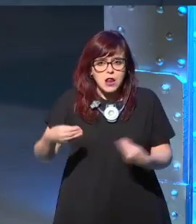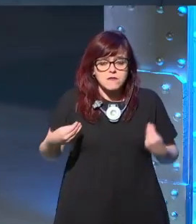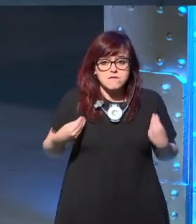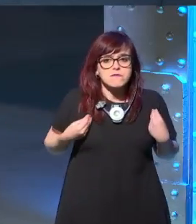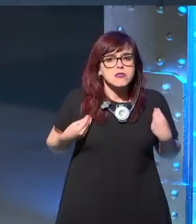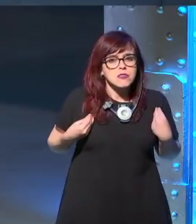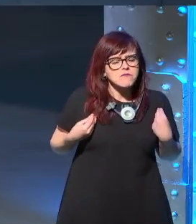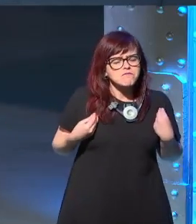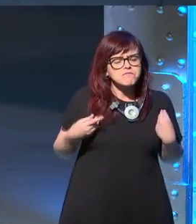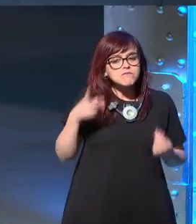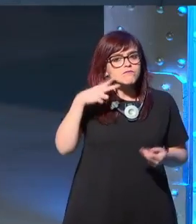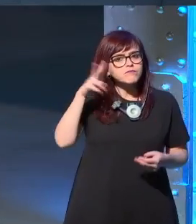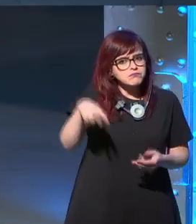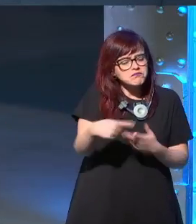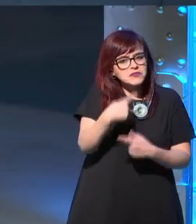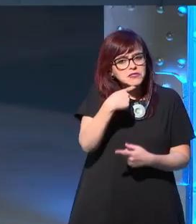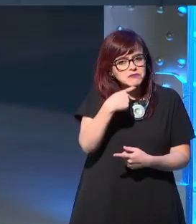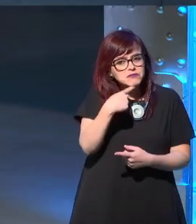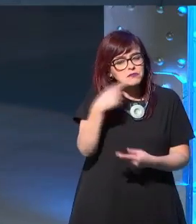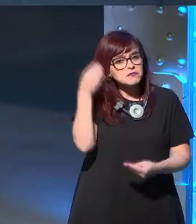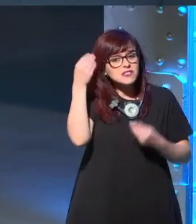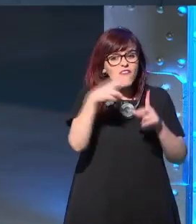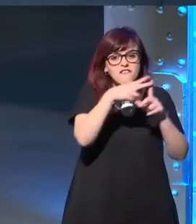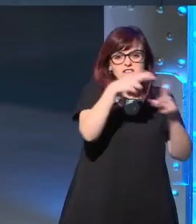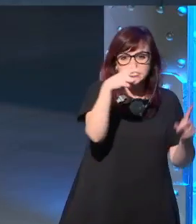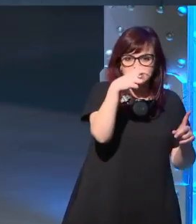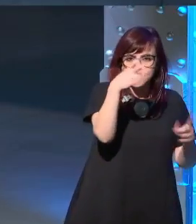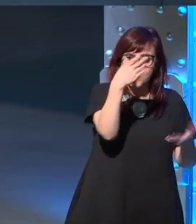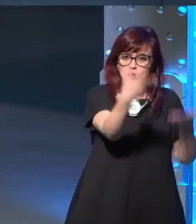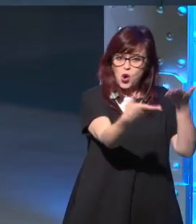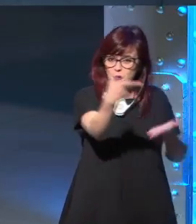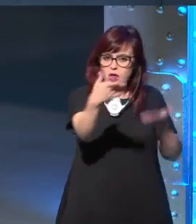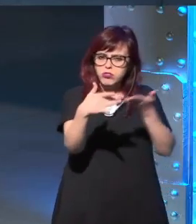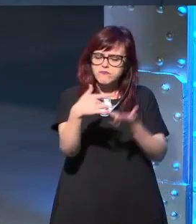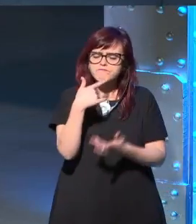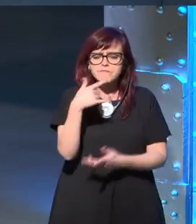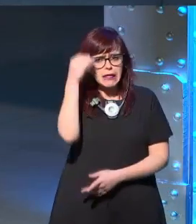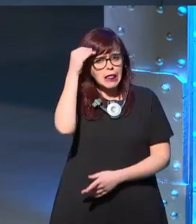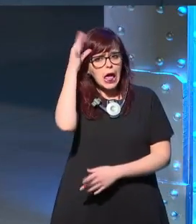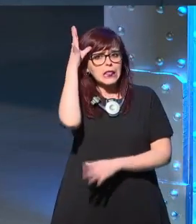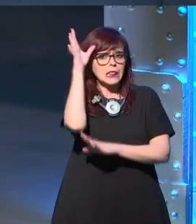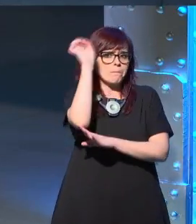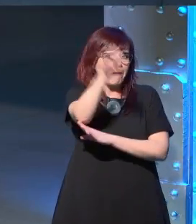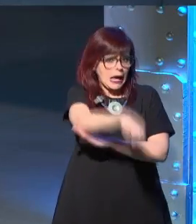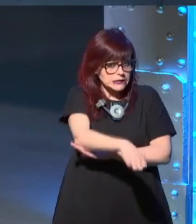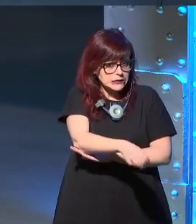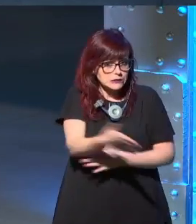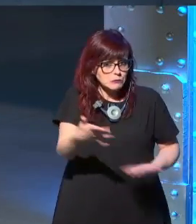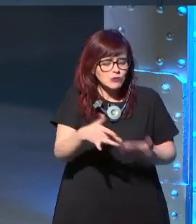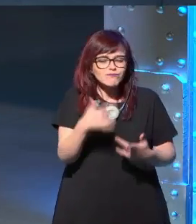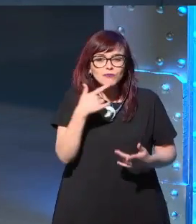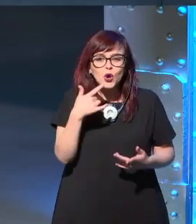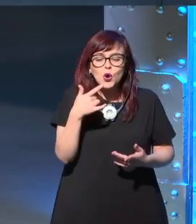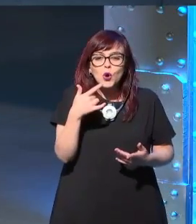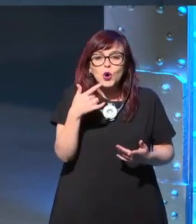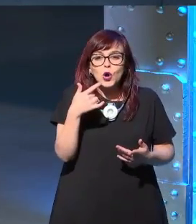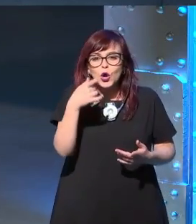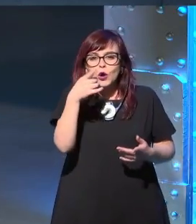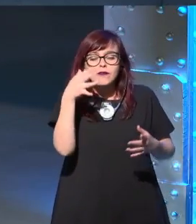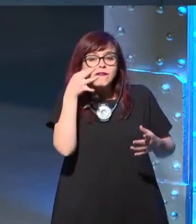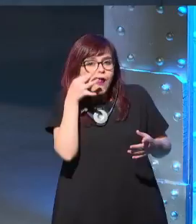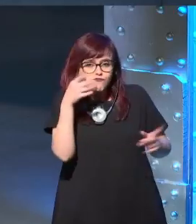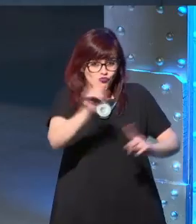smarter than the other physicists around me, although he was. He said, I'm more curious. He said, I still